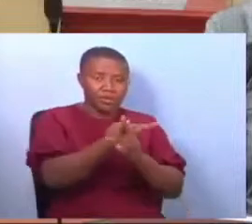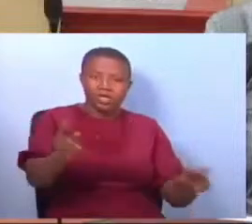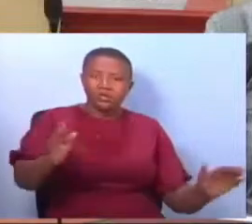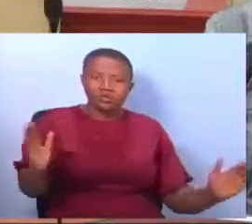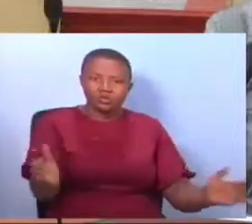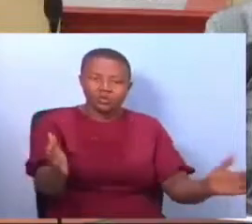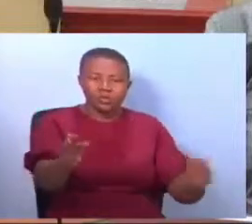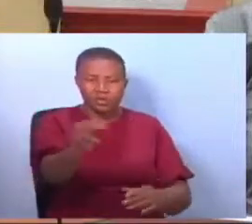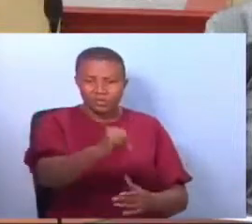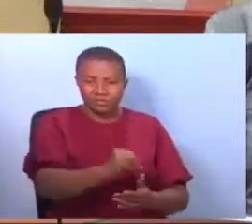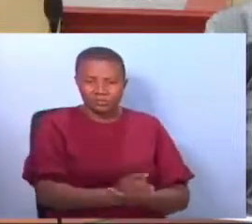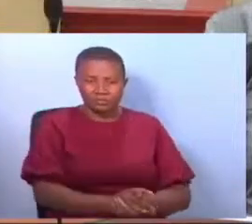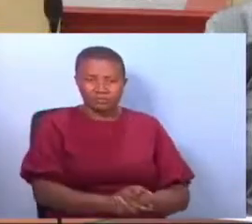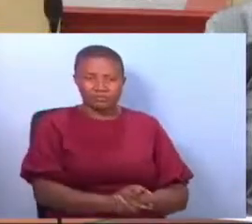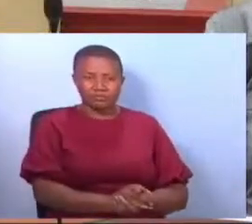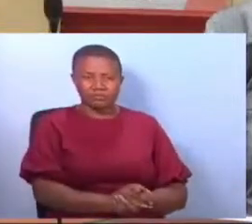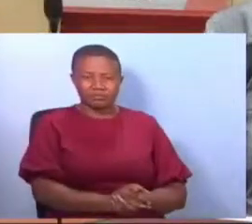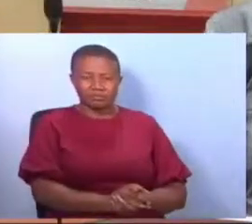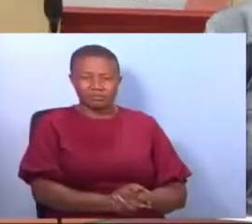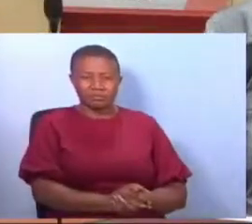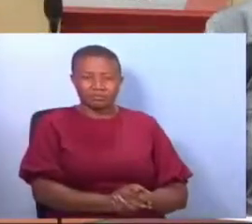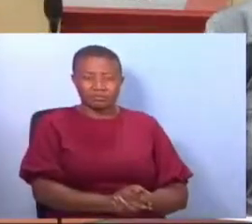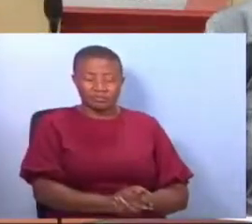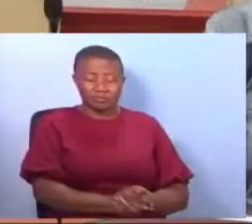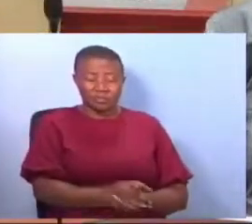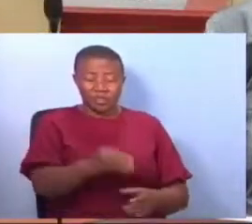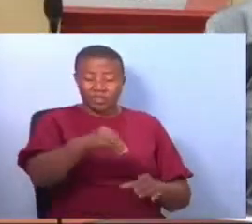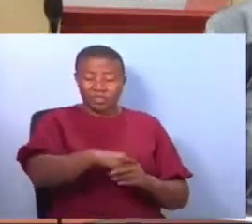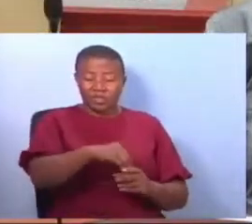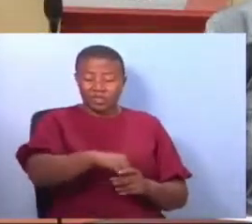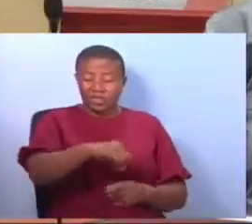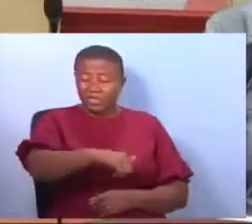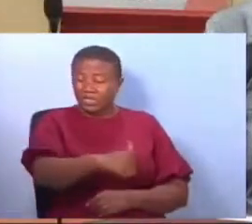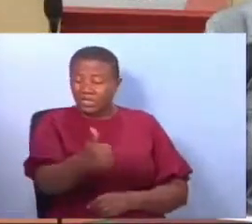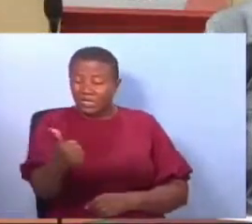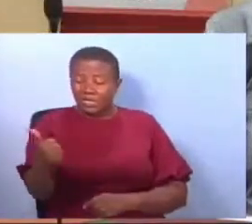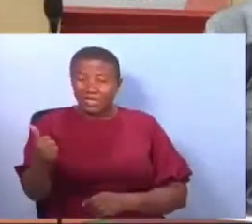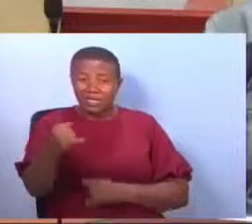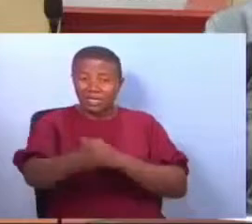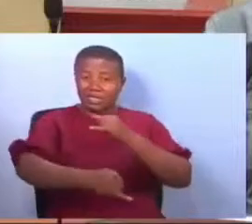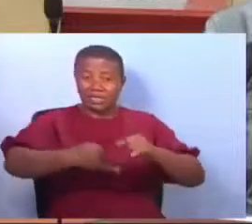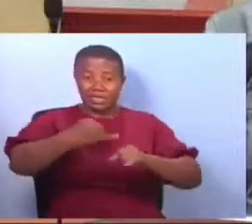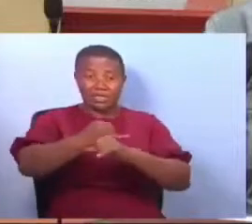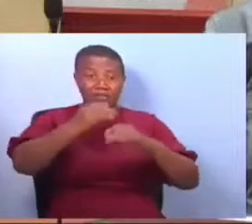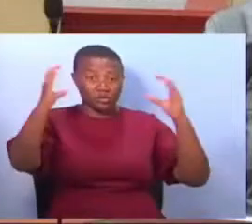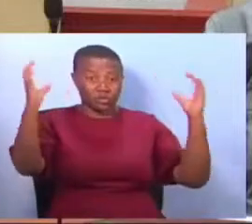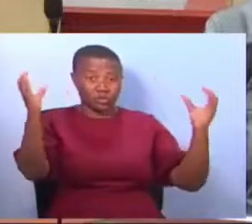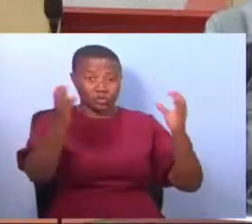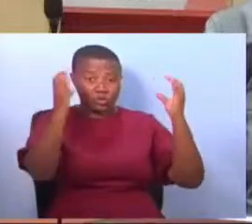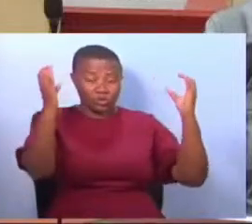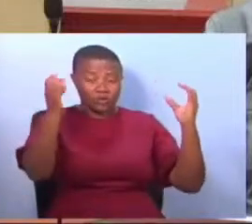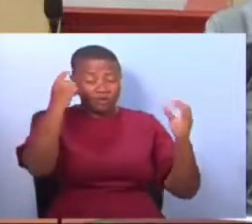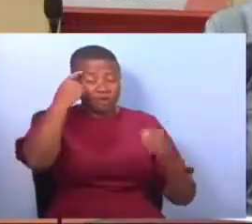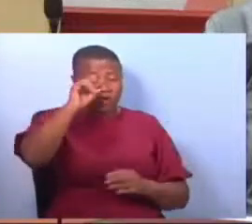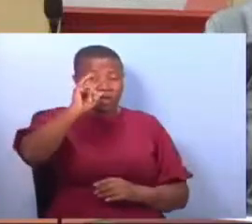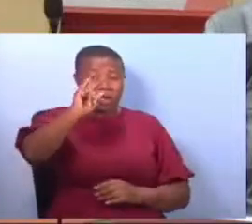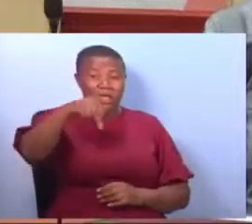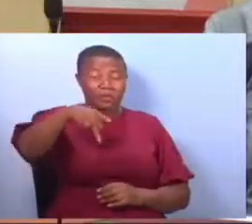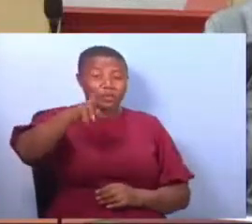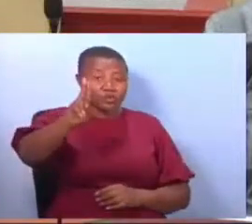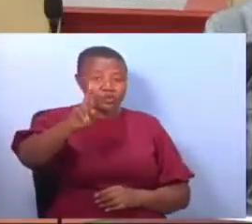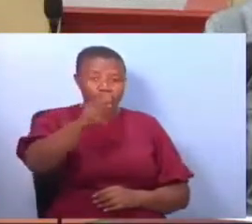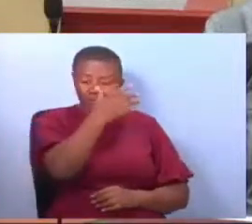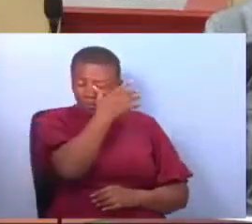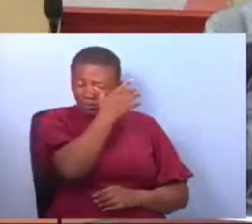So, Mr. Speaker, in any of the international conferences of IPU, Dr.